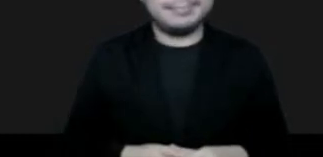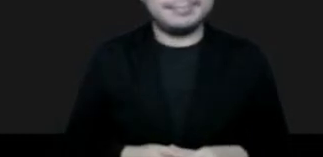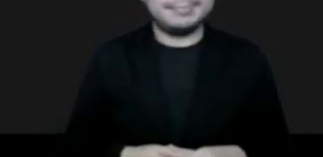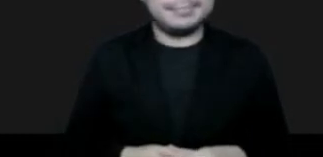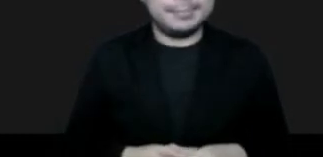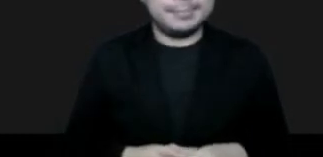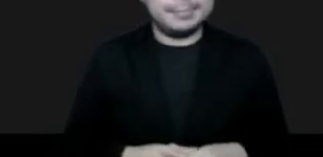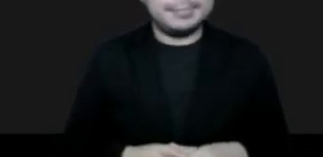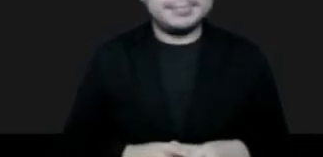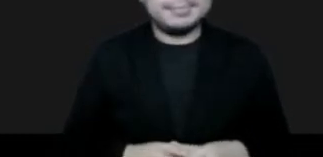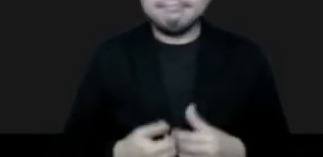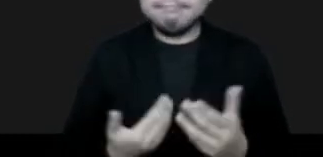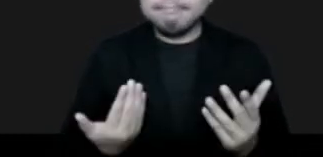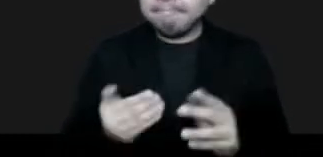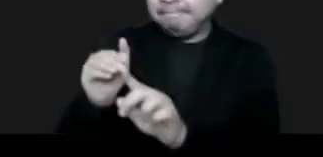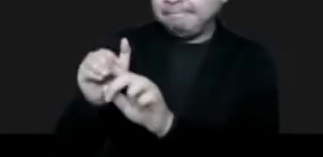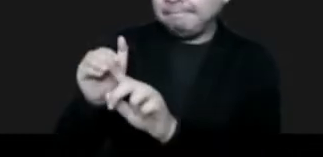Ms. Olivia?